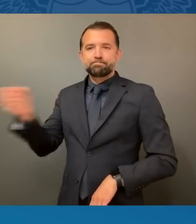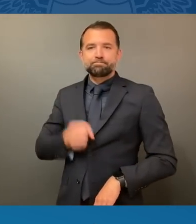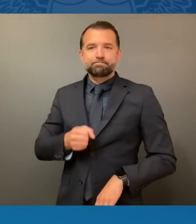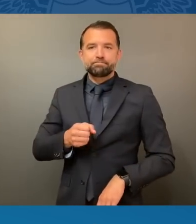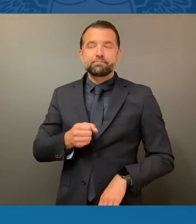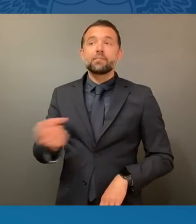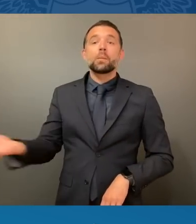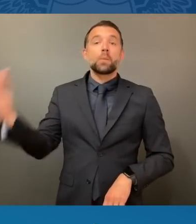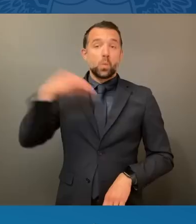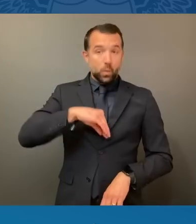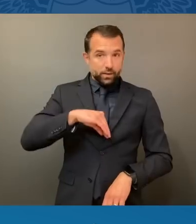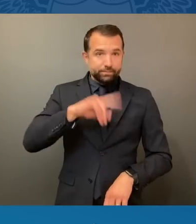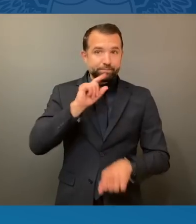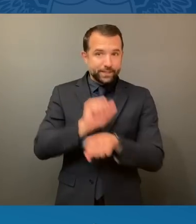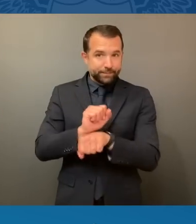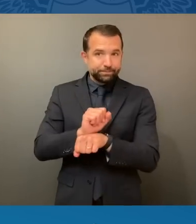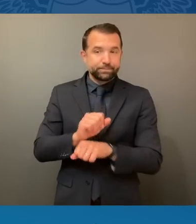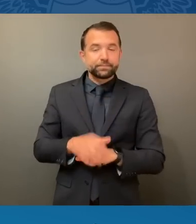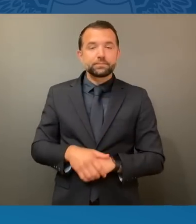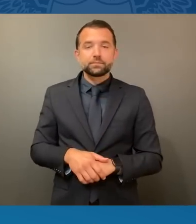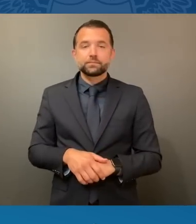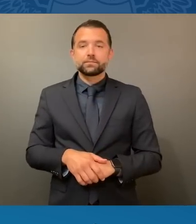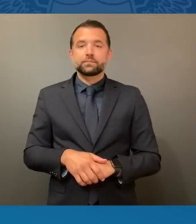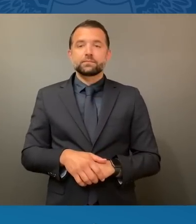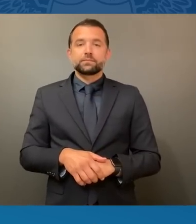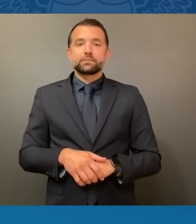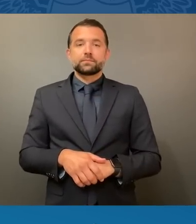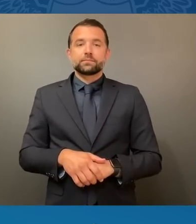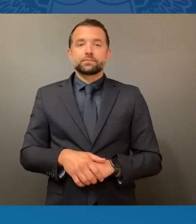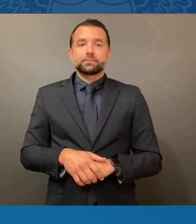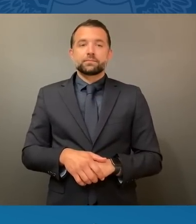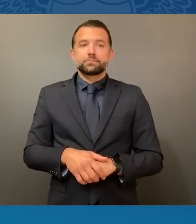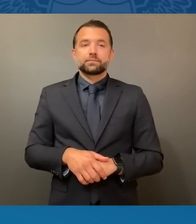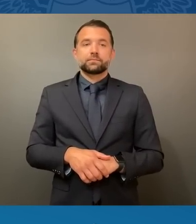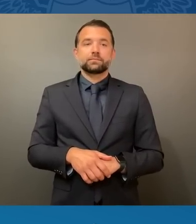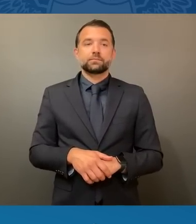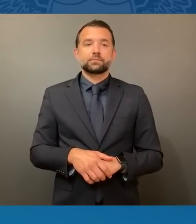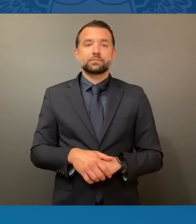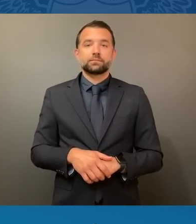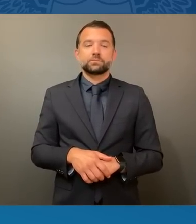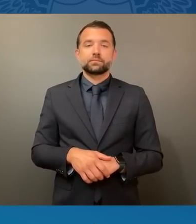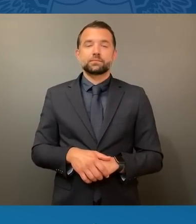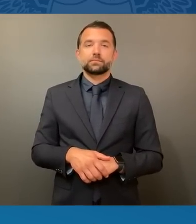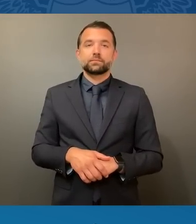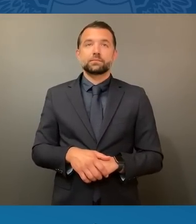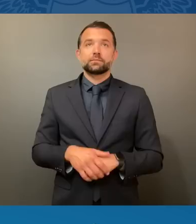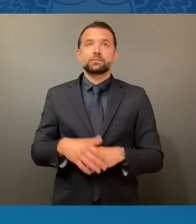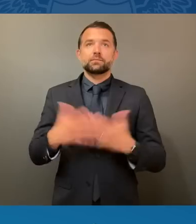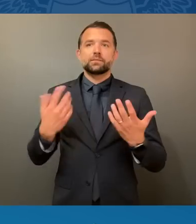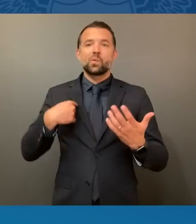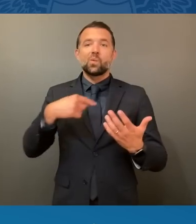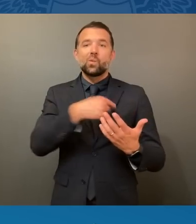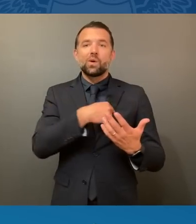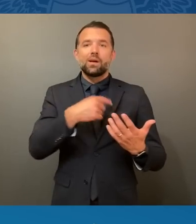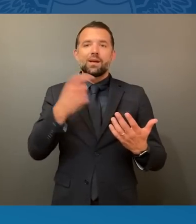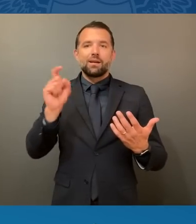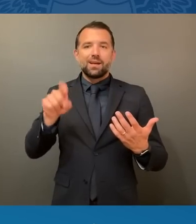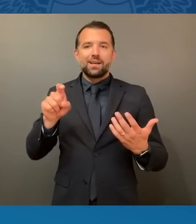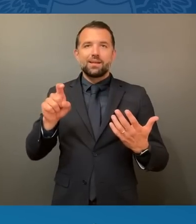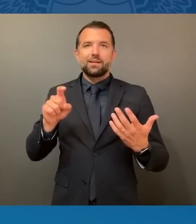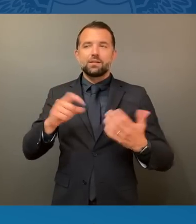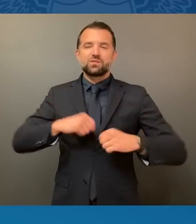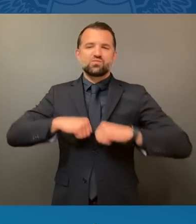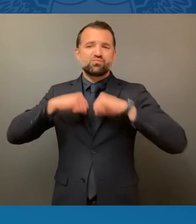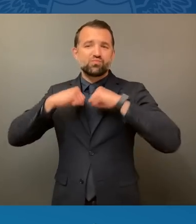And just the feeling of the need to make sure we protect Right.